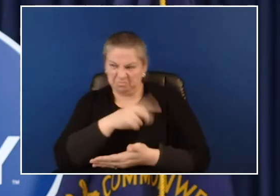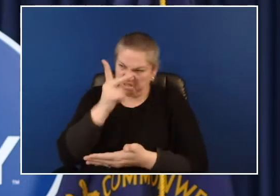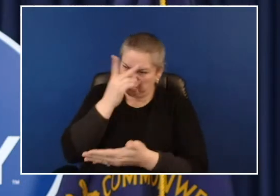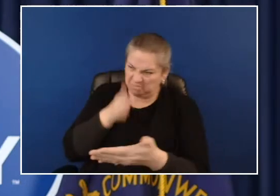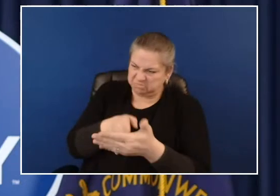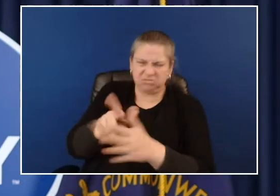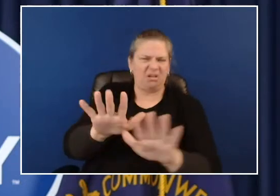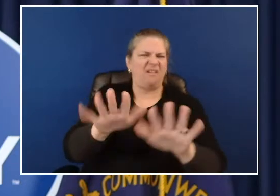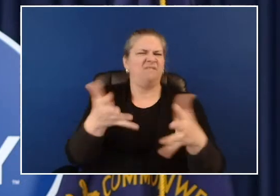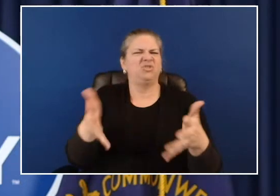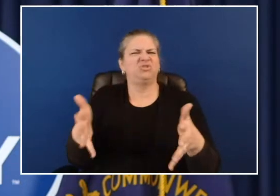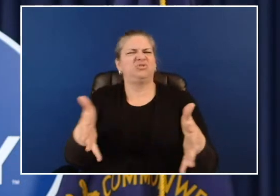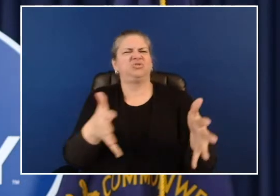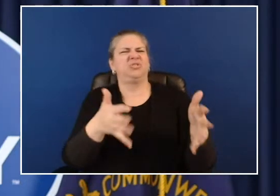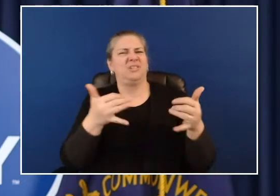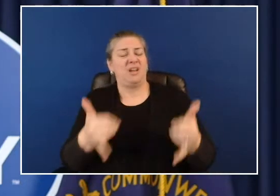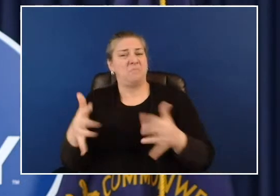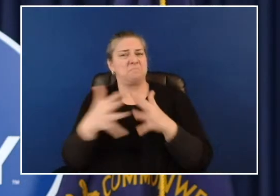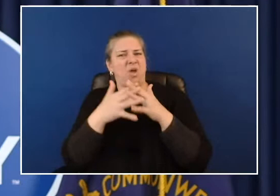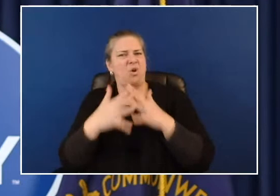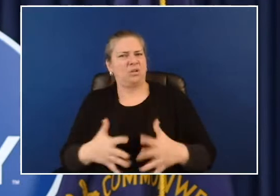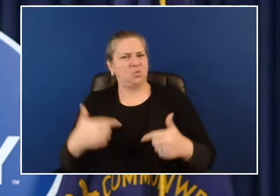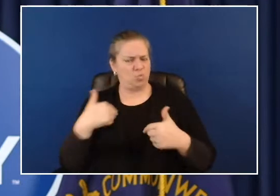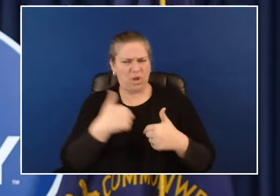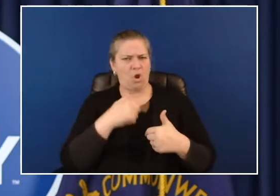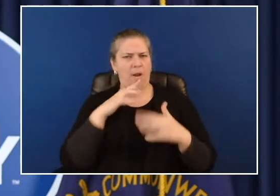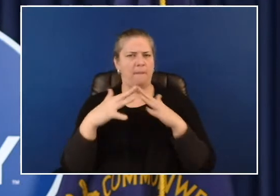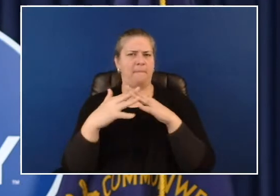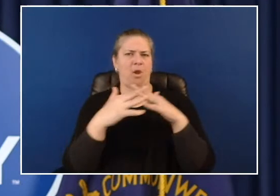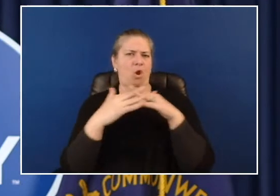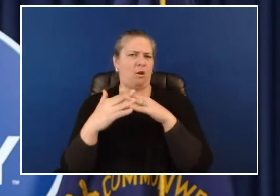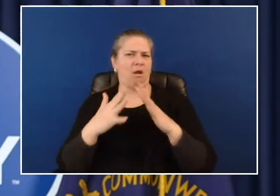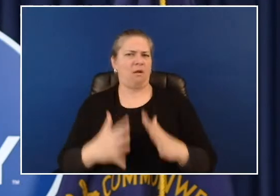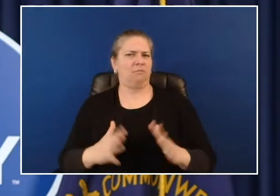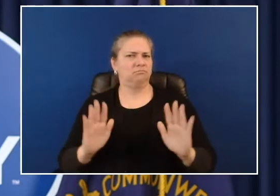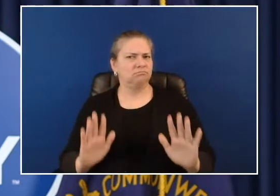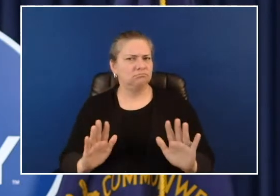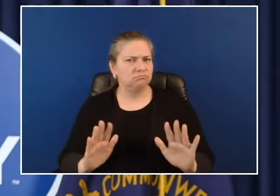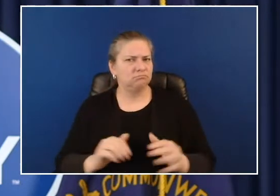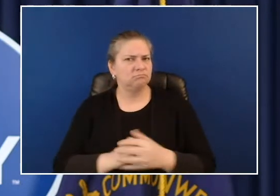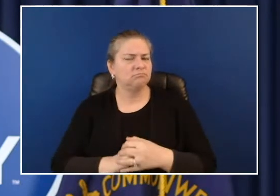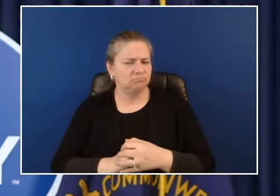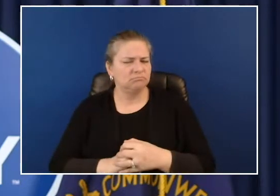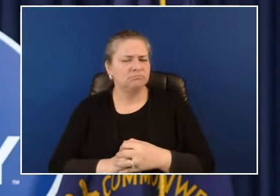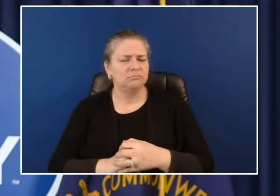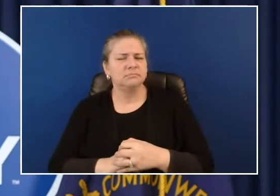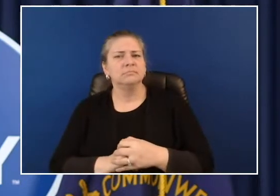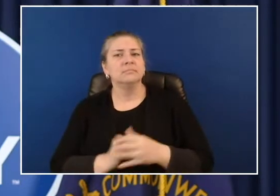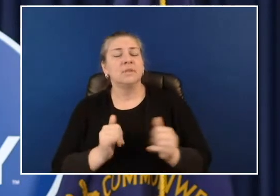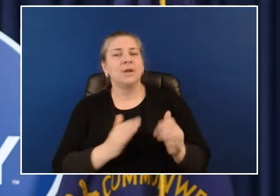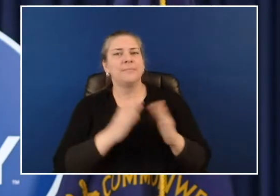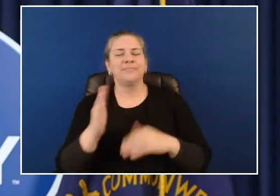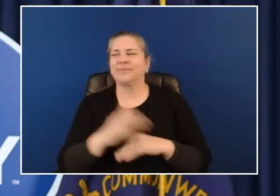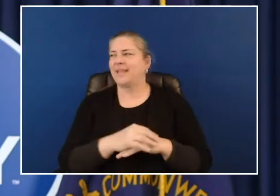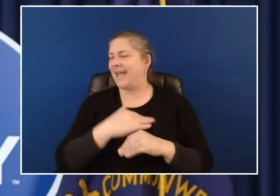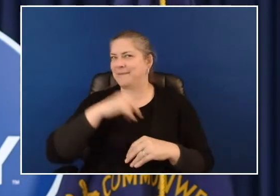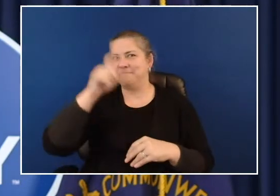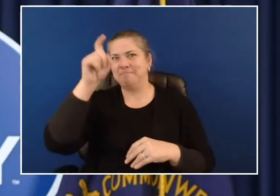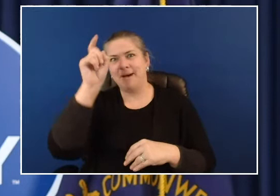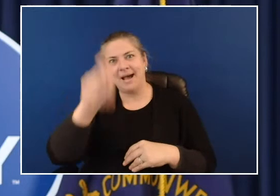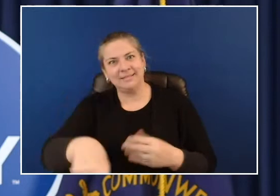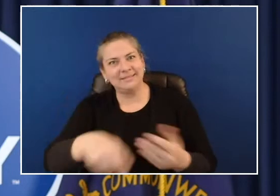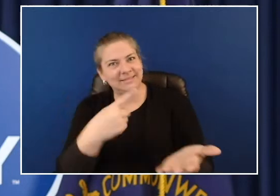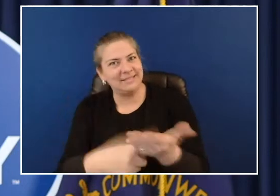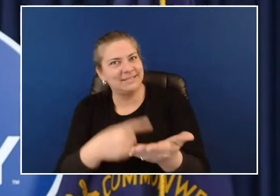good Americans. And finally, because I can't get through one of these without talking about the weather, Kentucky